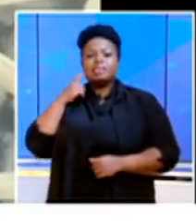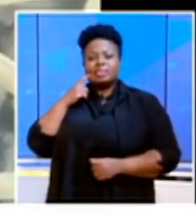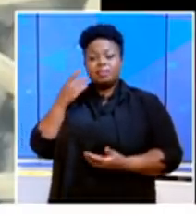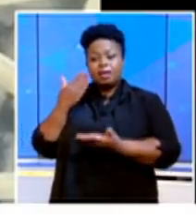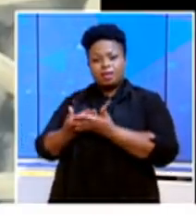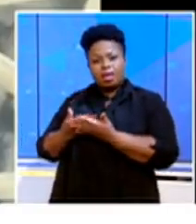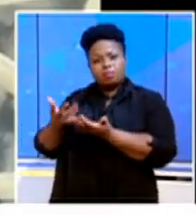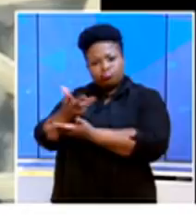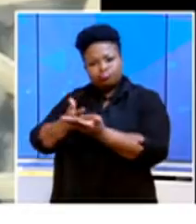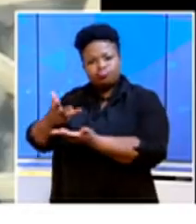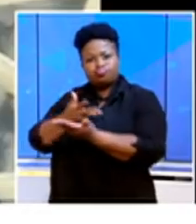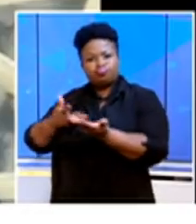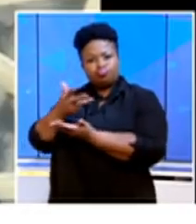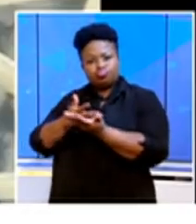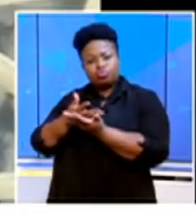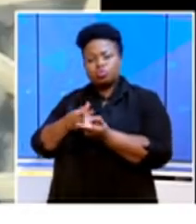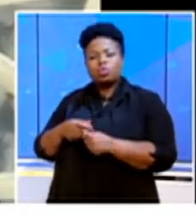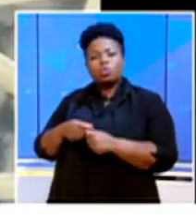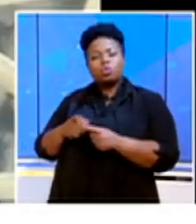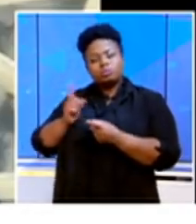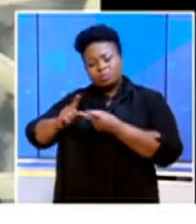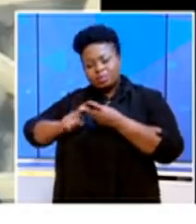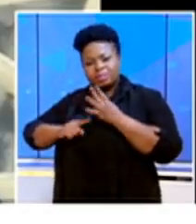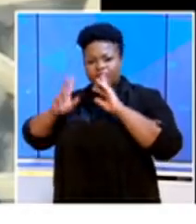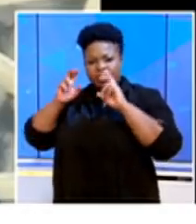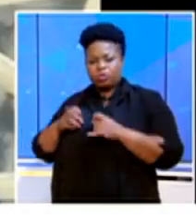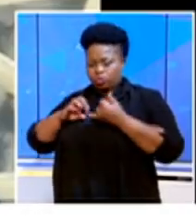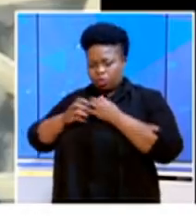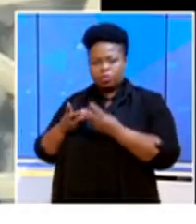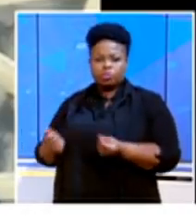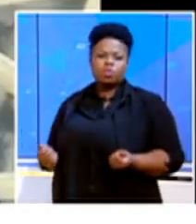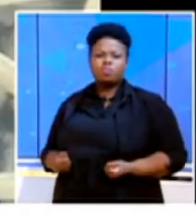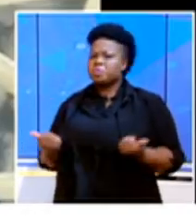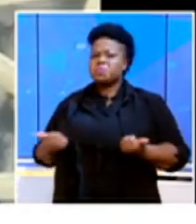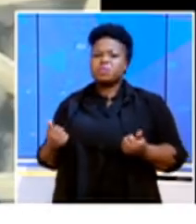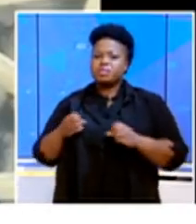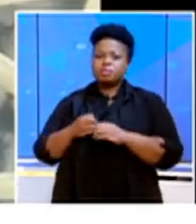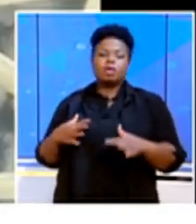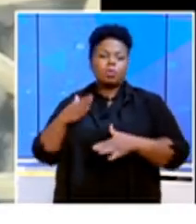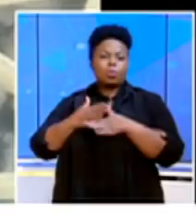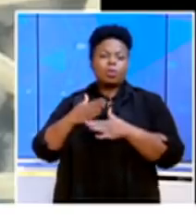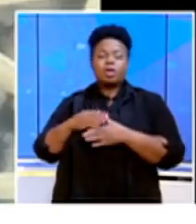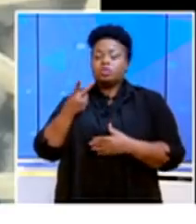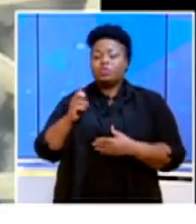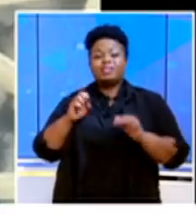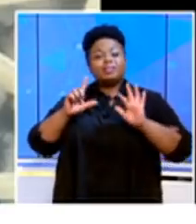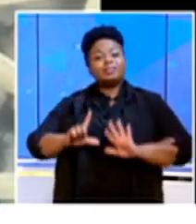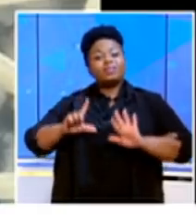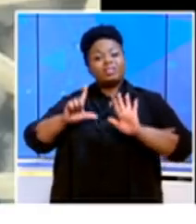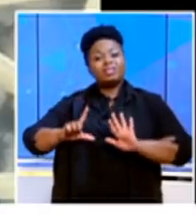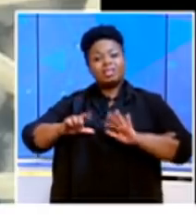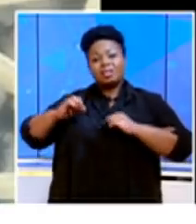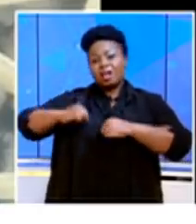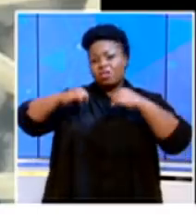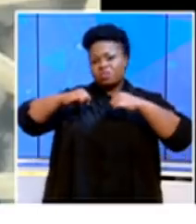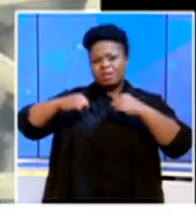to be able to attend to all of those issues. So that work has already happened. The 2017 resolution has